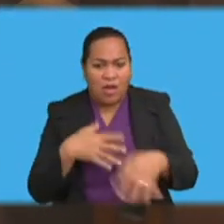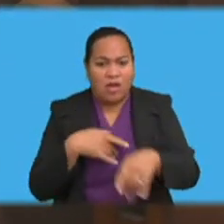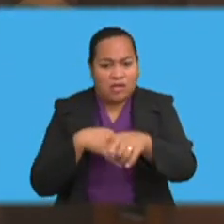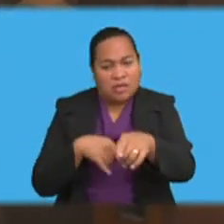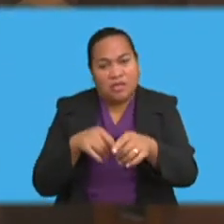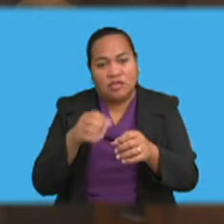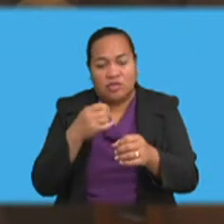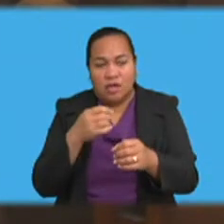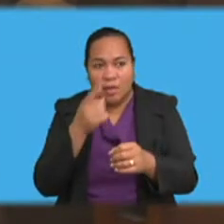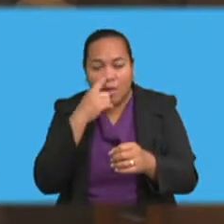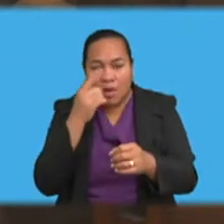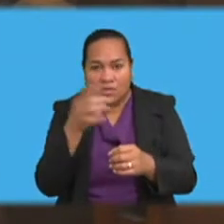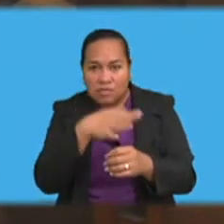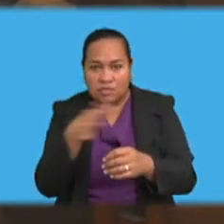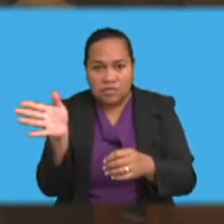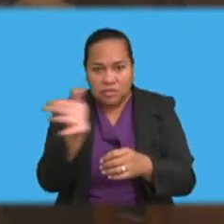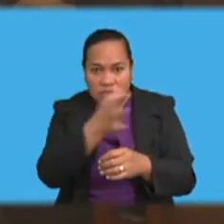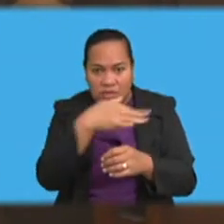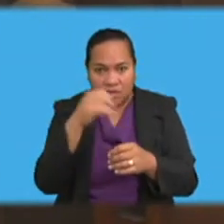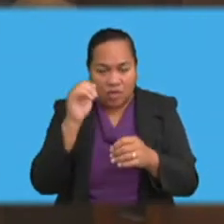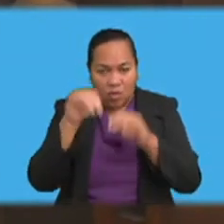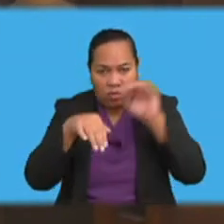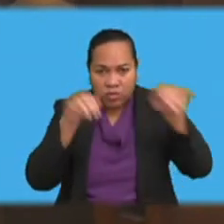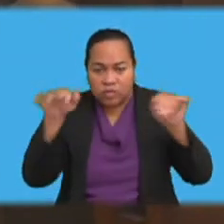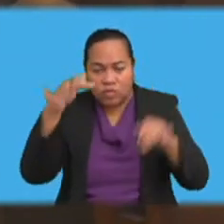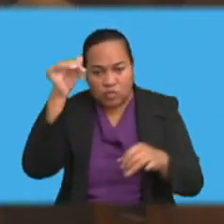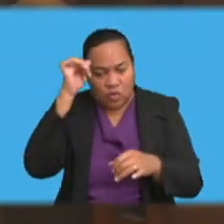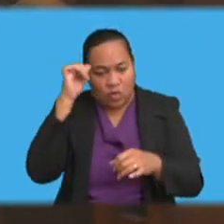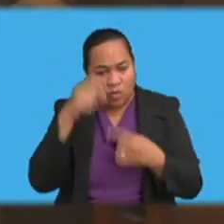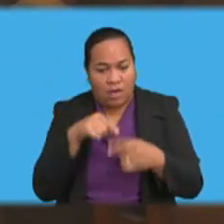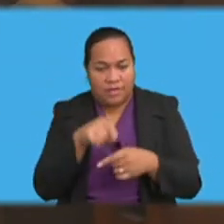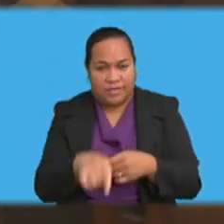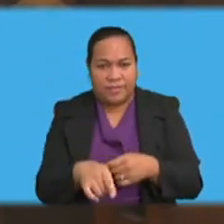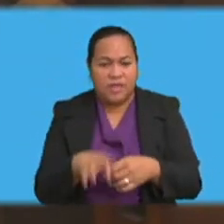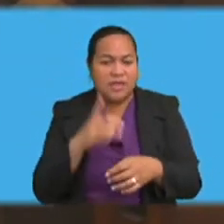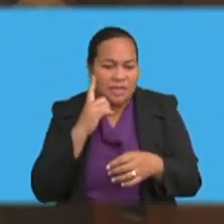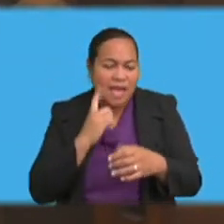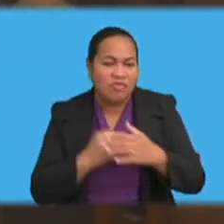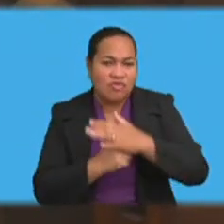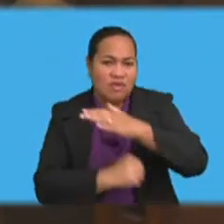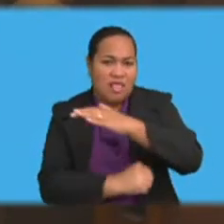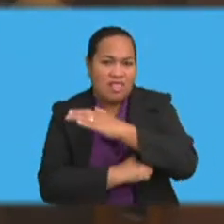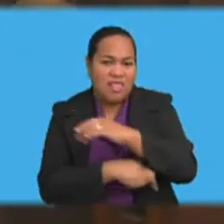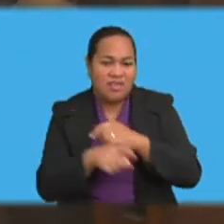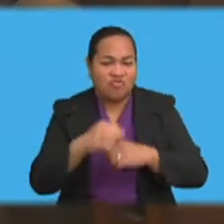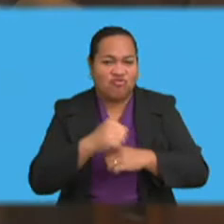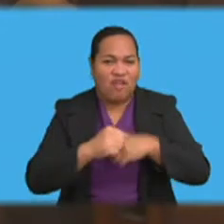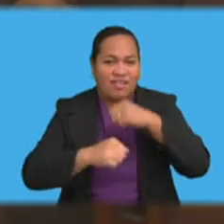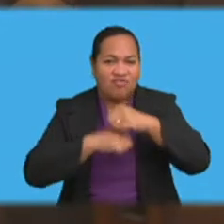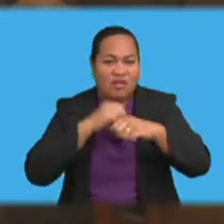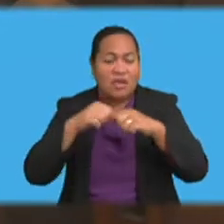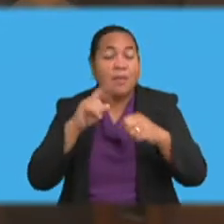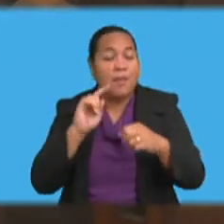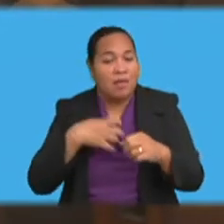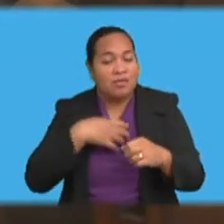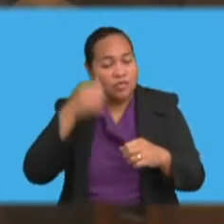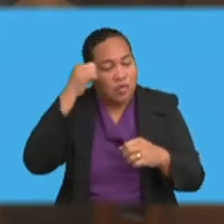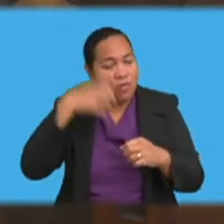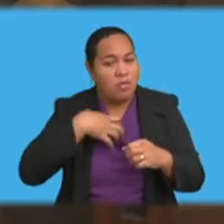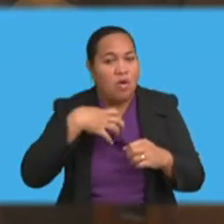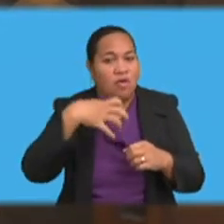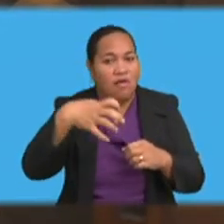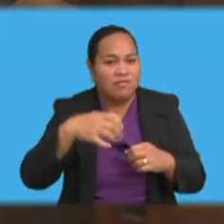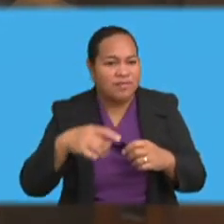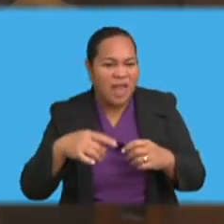of ordinary Fijians. As Walesi further strengthens its infrastructure over the coming year, further improvements in coverage and content will be